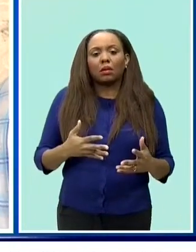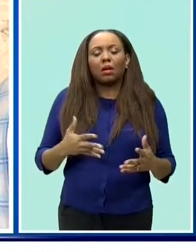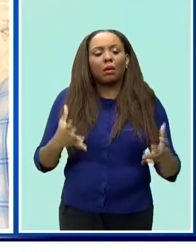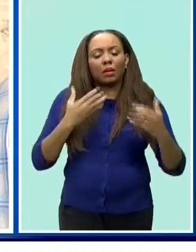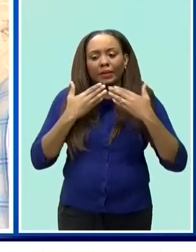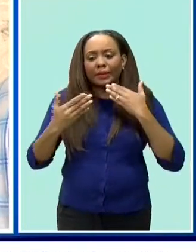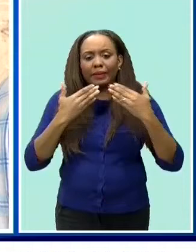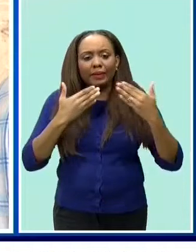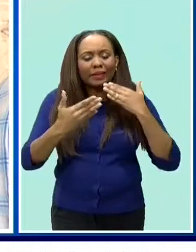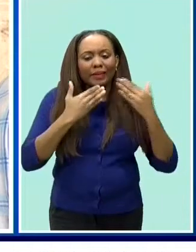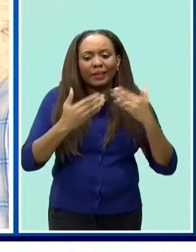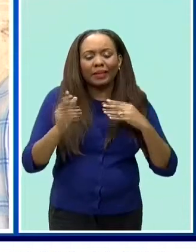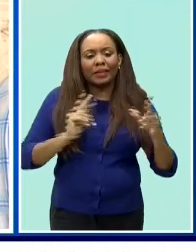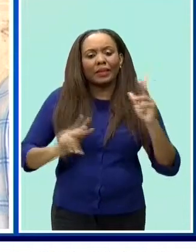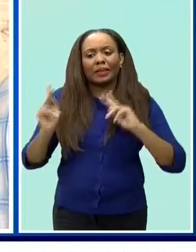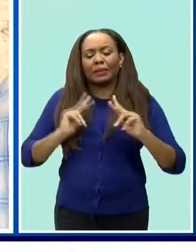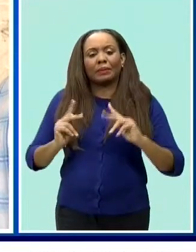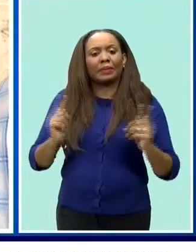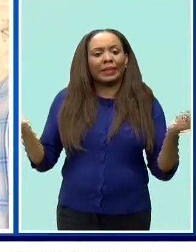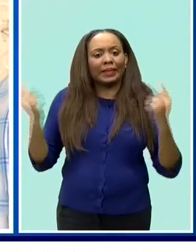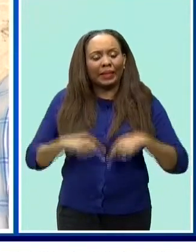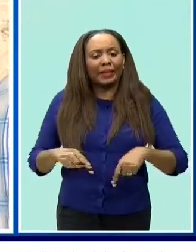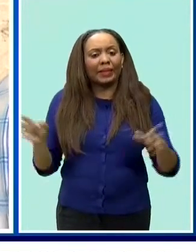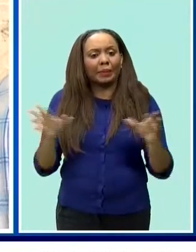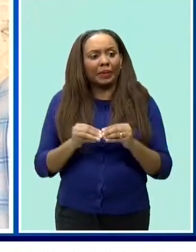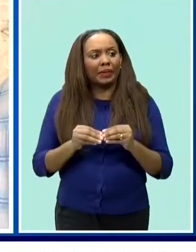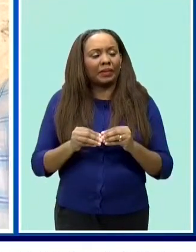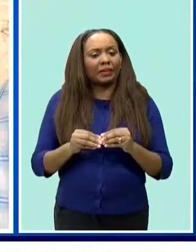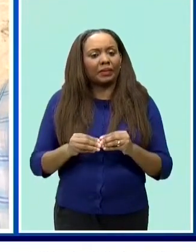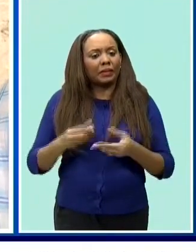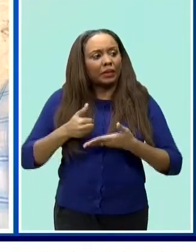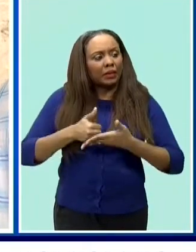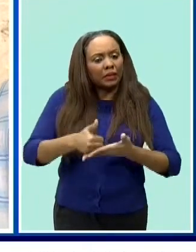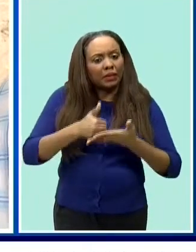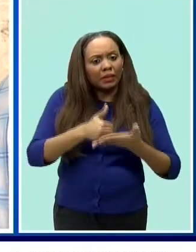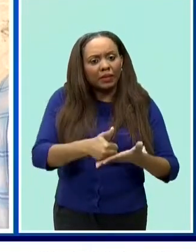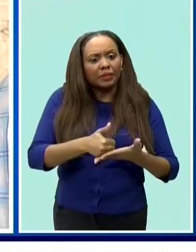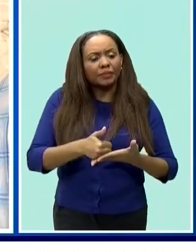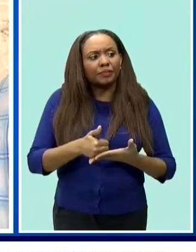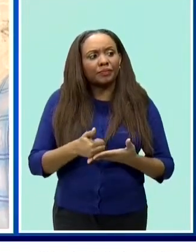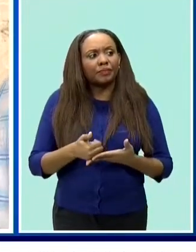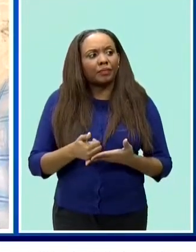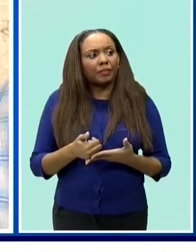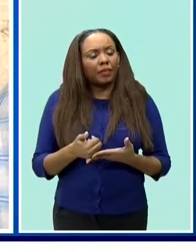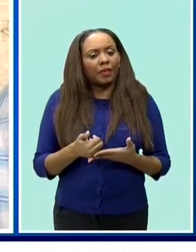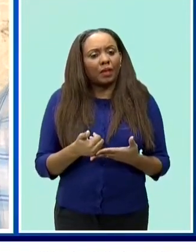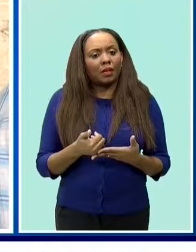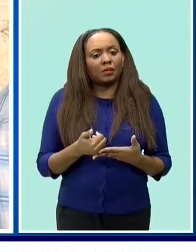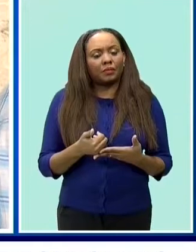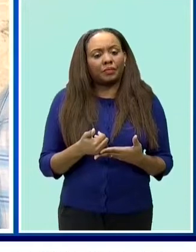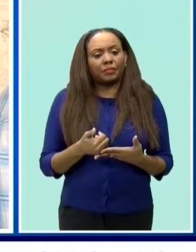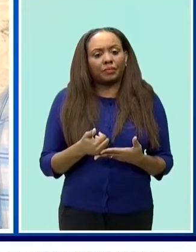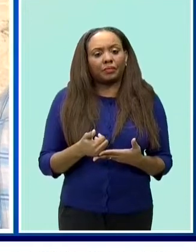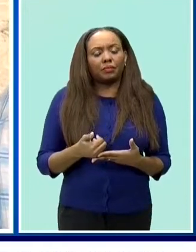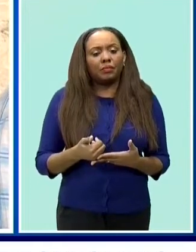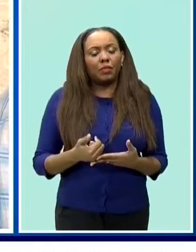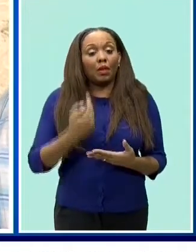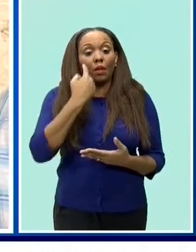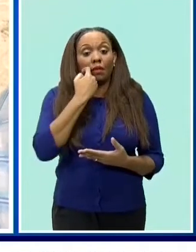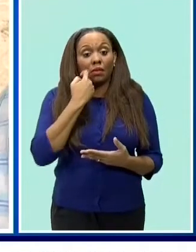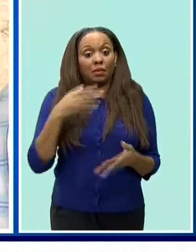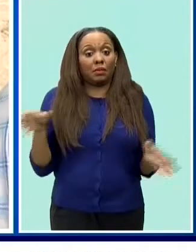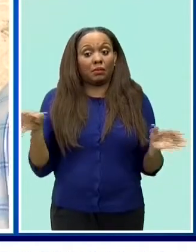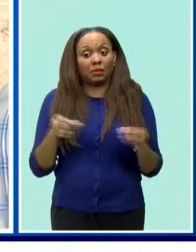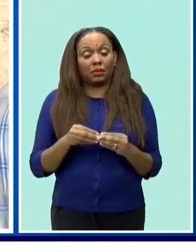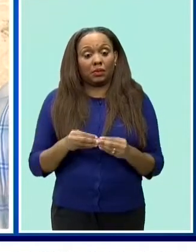those persons who came back out or came out to be able to assist. And I had a meeting recently, I